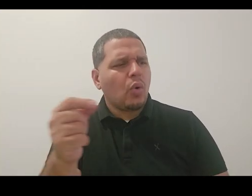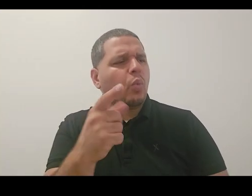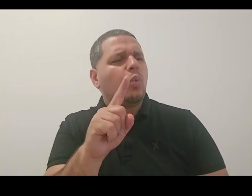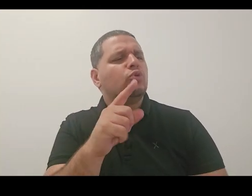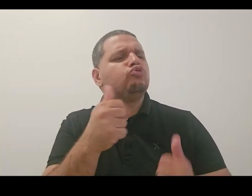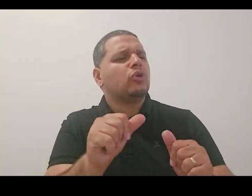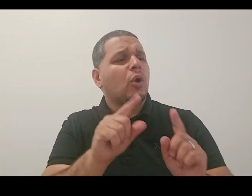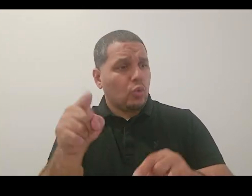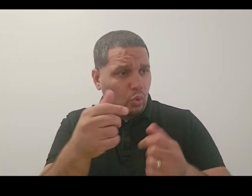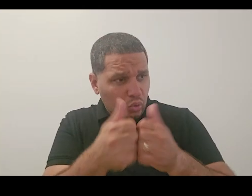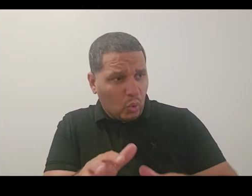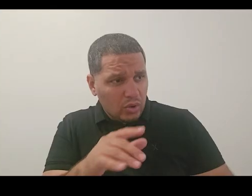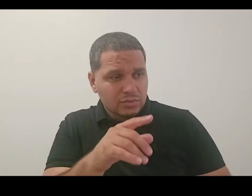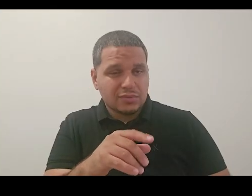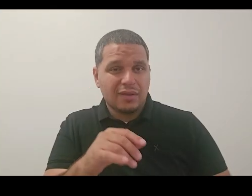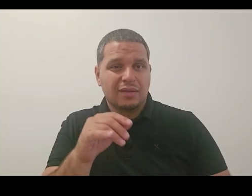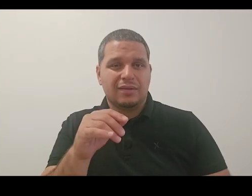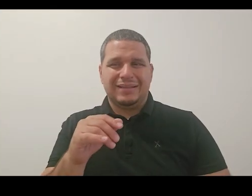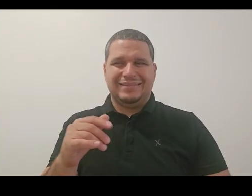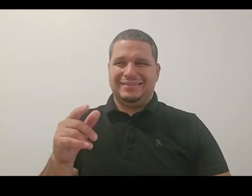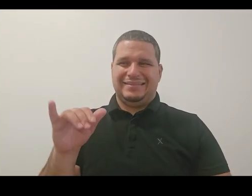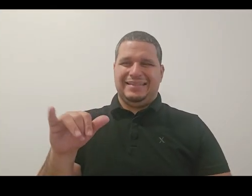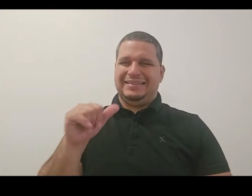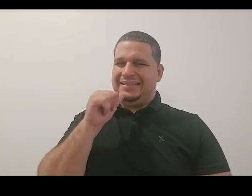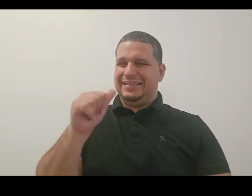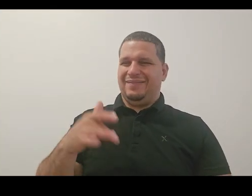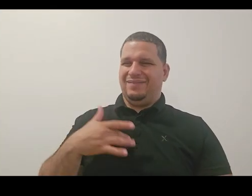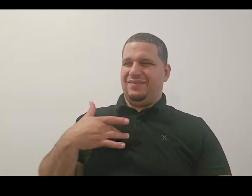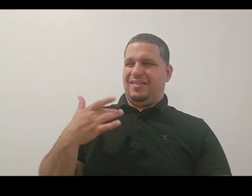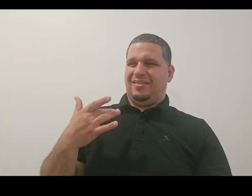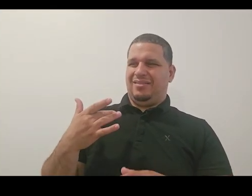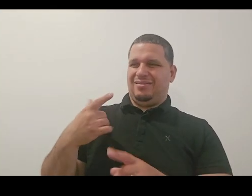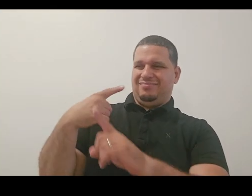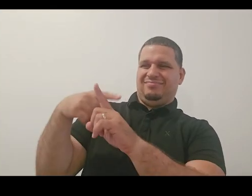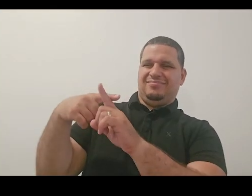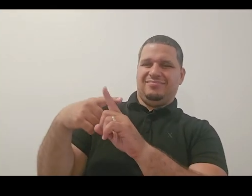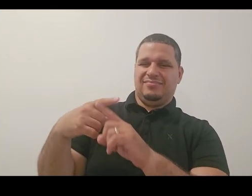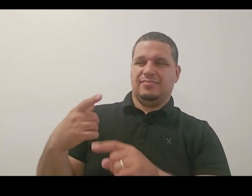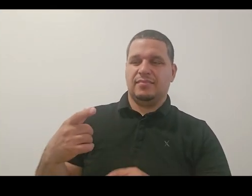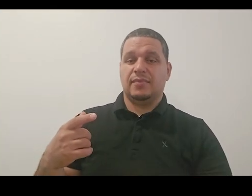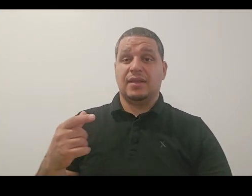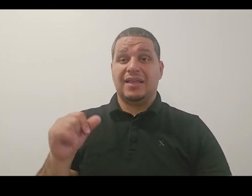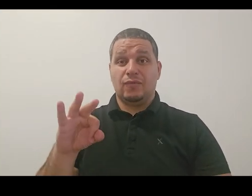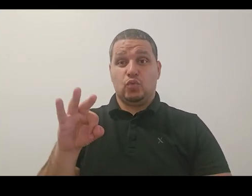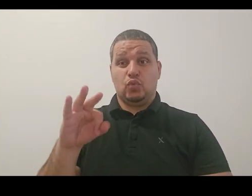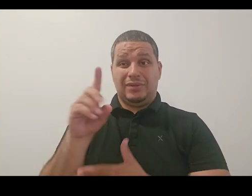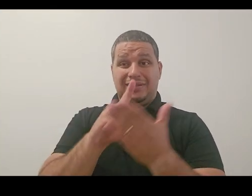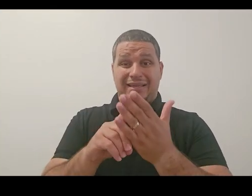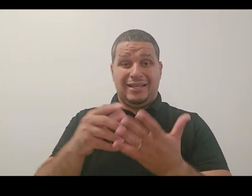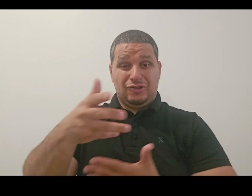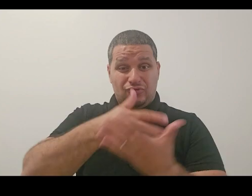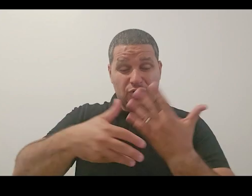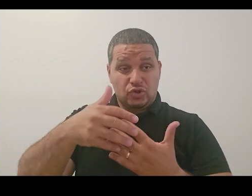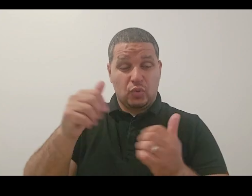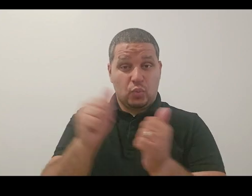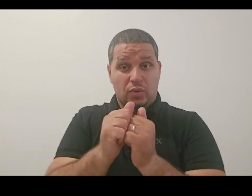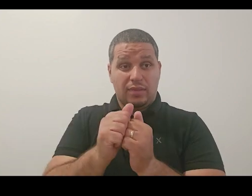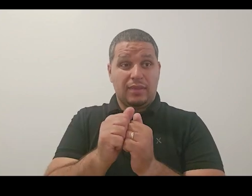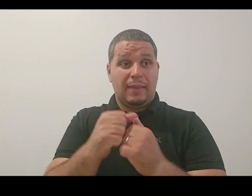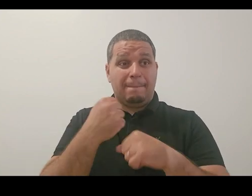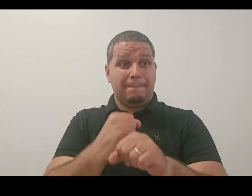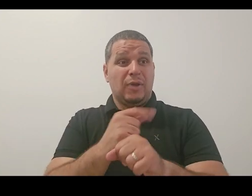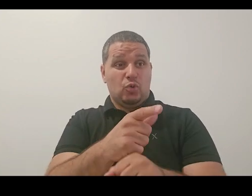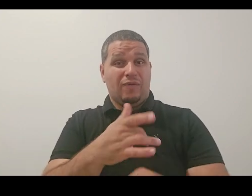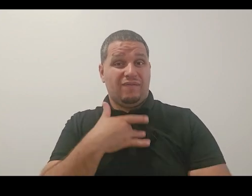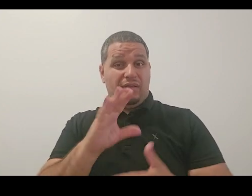Hey, where are you going? Or where are you trying to go? Or are you lost? Or not greetings, right? So that's if you're going to design an interaction that